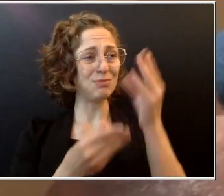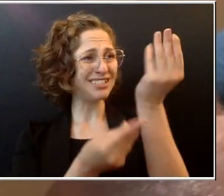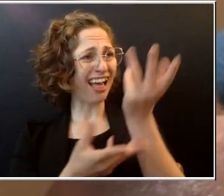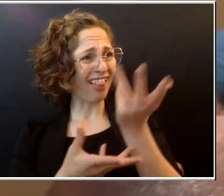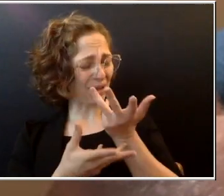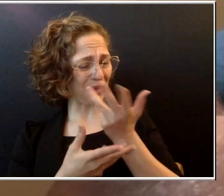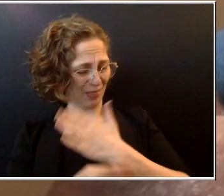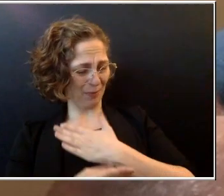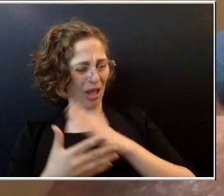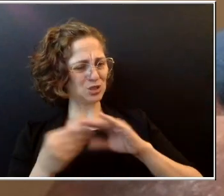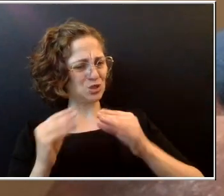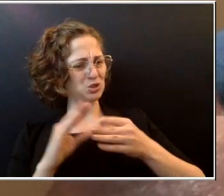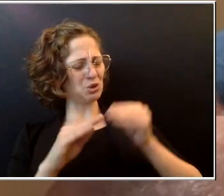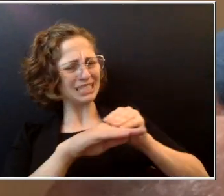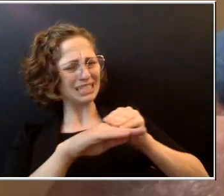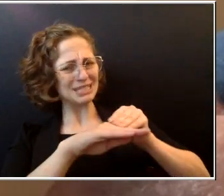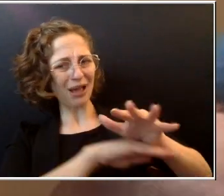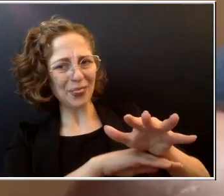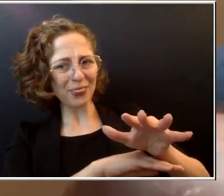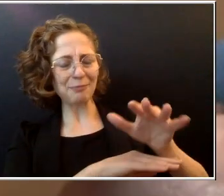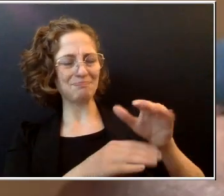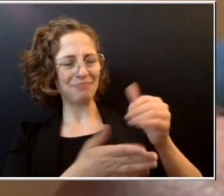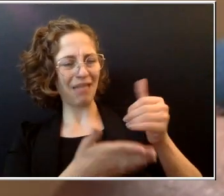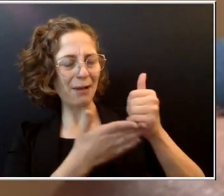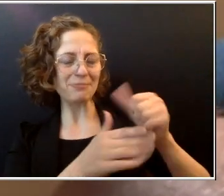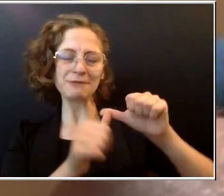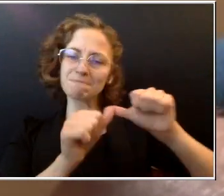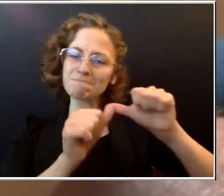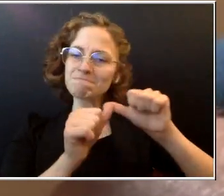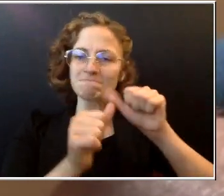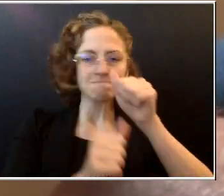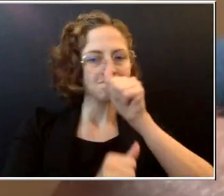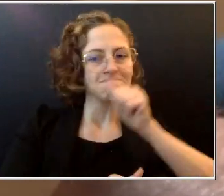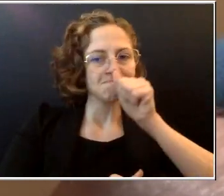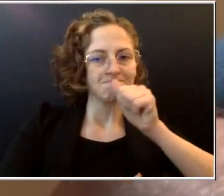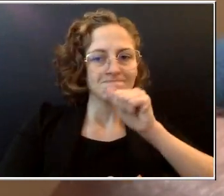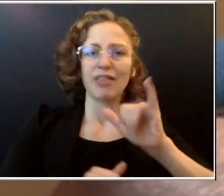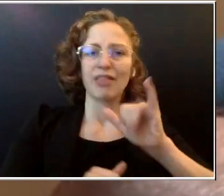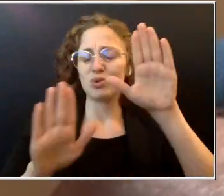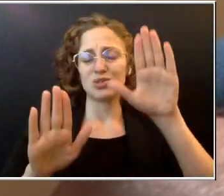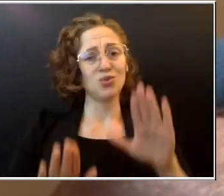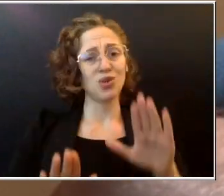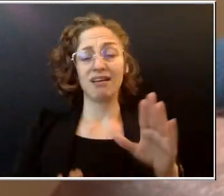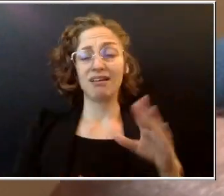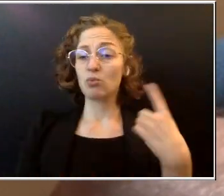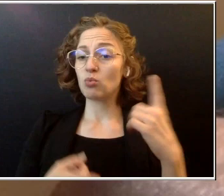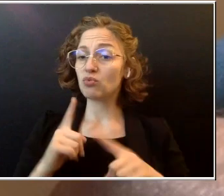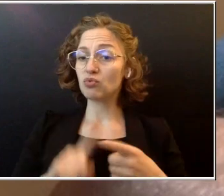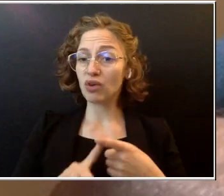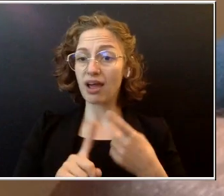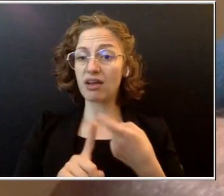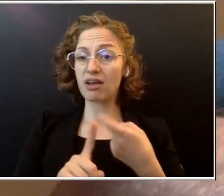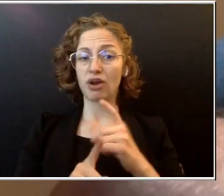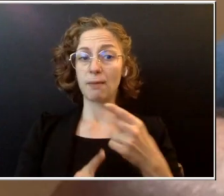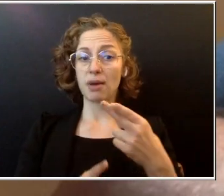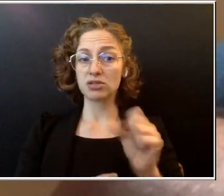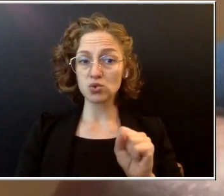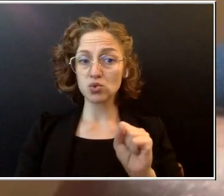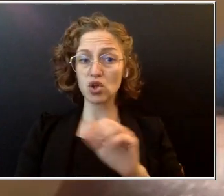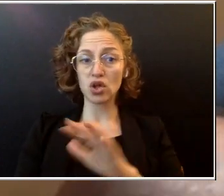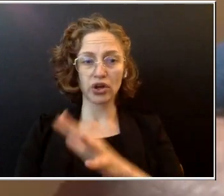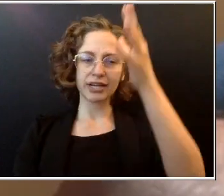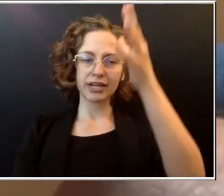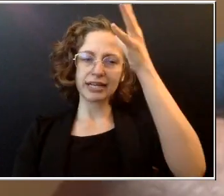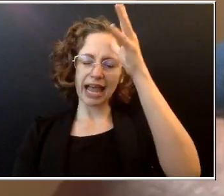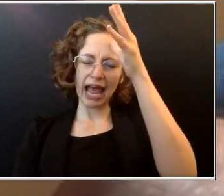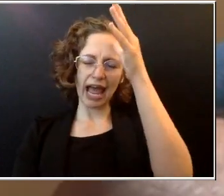them going was great. Yeah. A friend in high school, her dad, knew something was up and went and got checked, ended